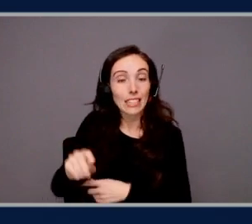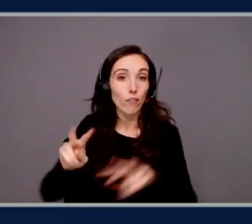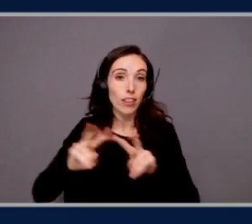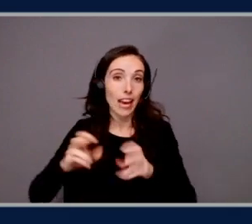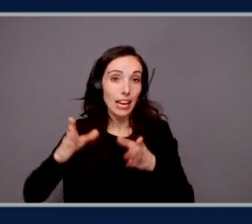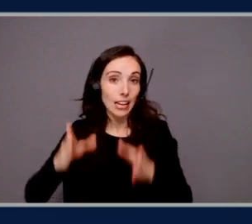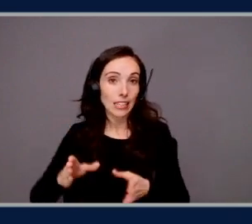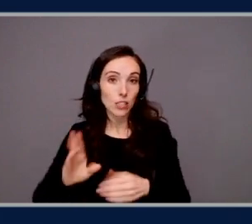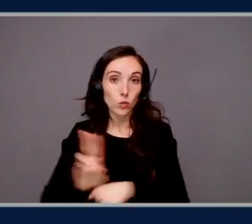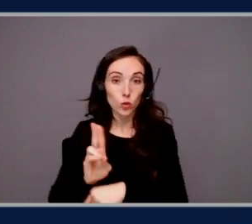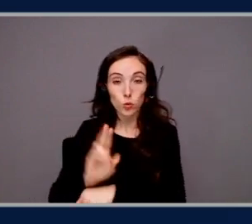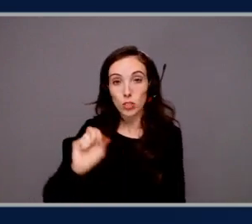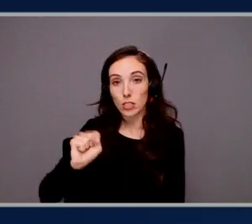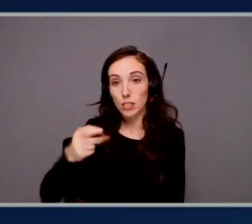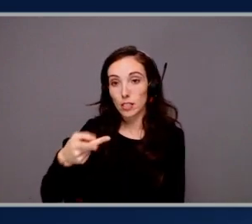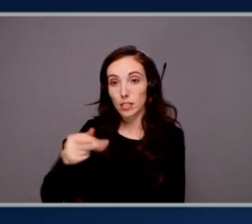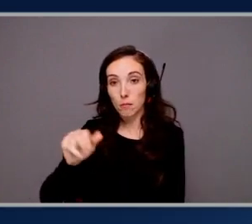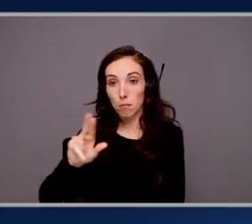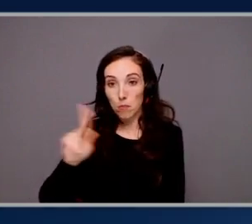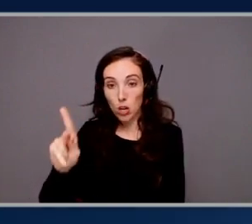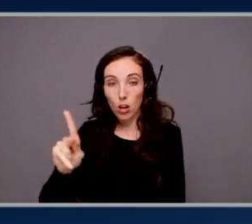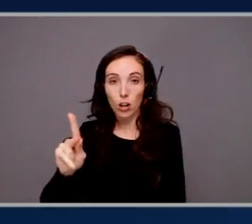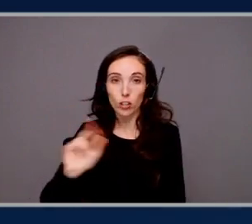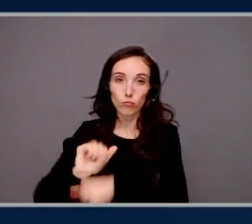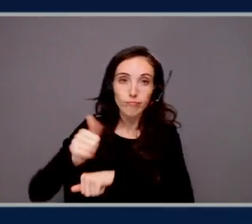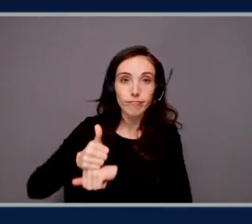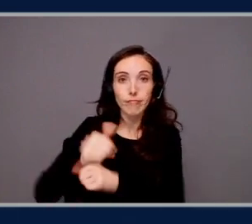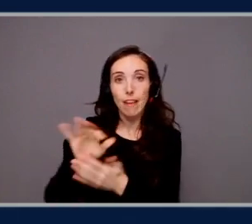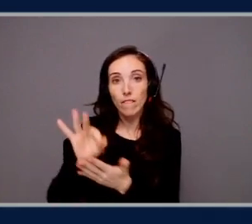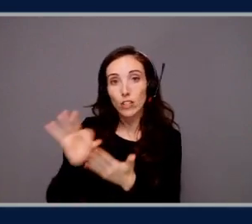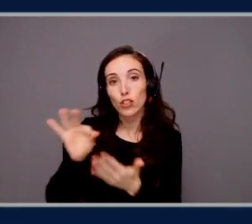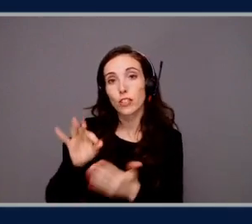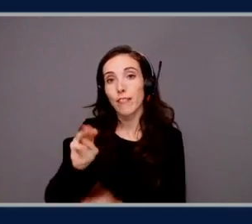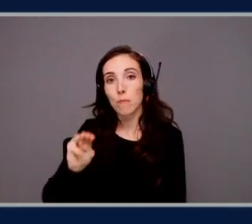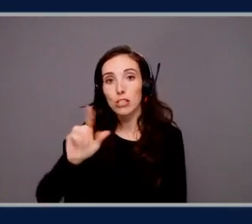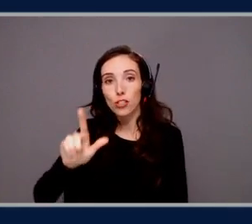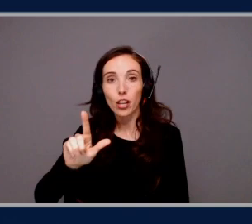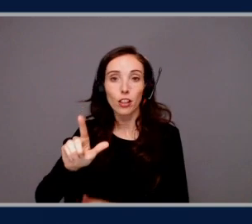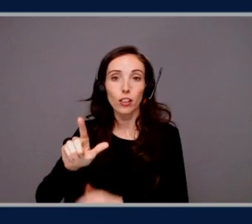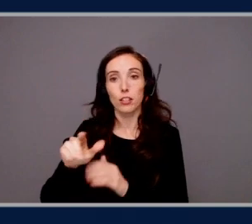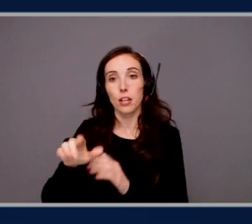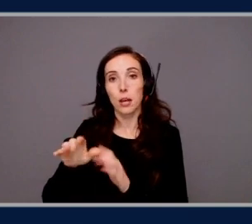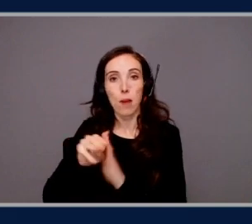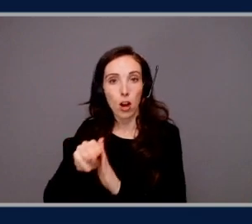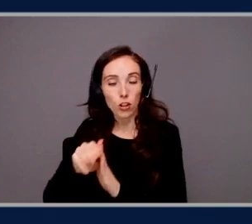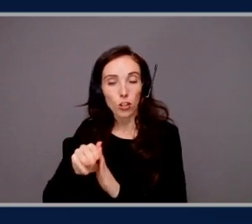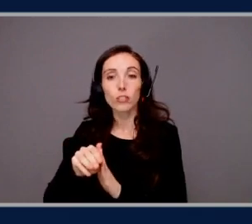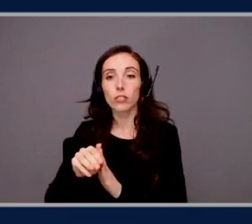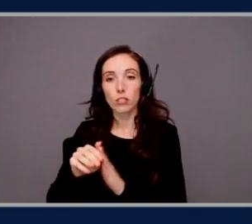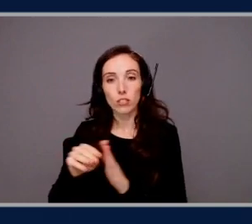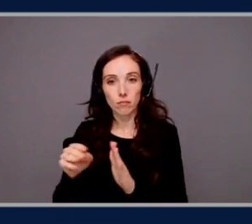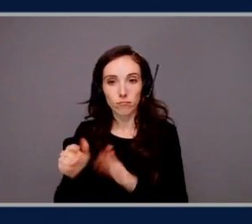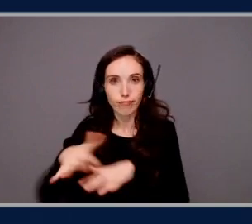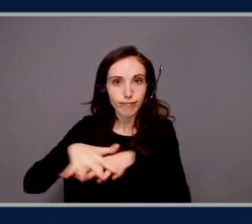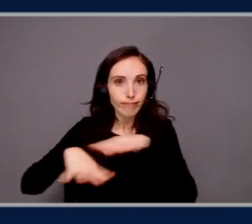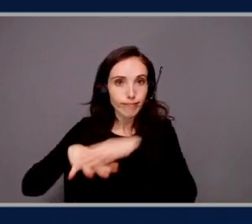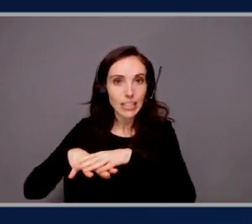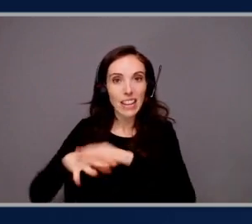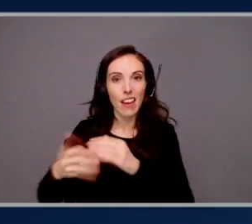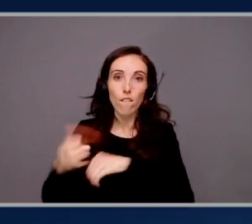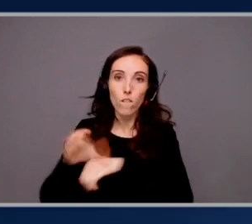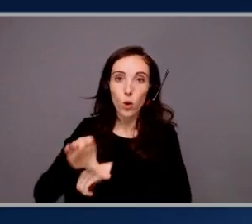Spark to create features and machine learning models and everything on top of it, they are forced to store the data